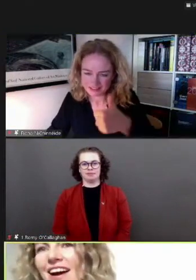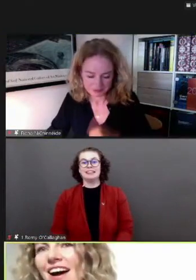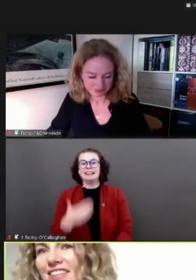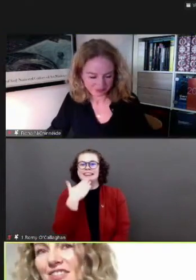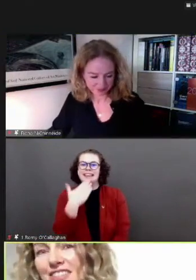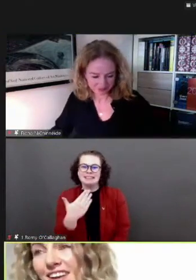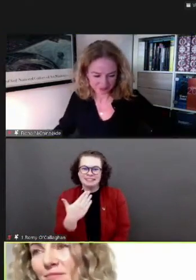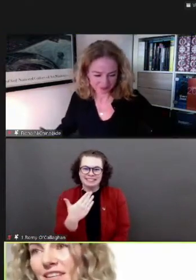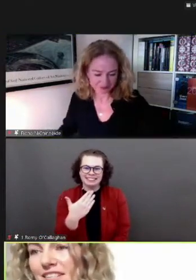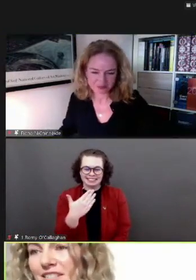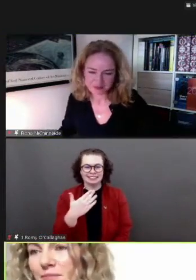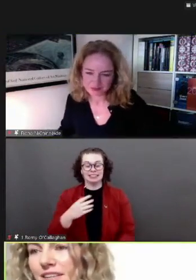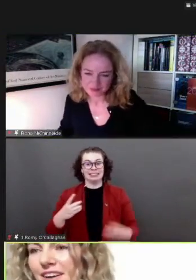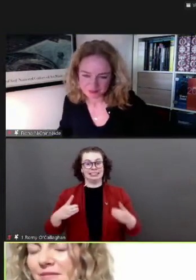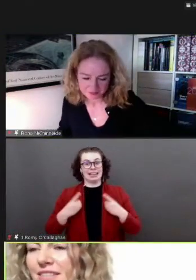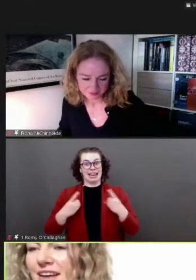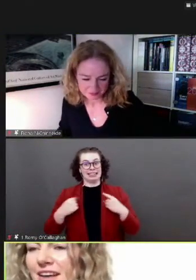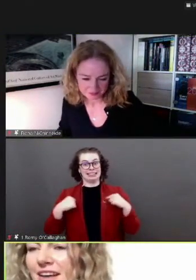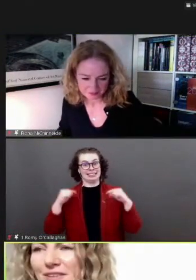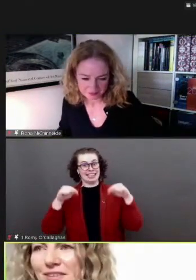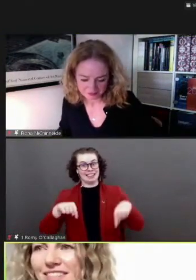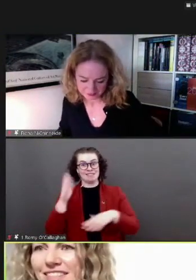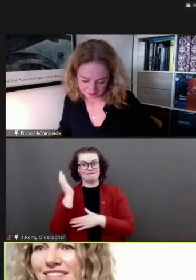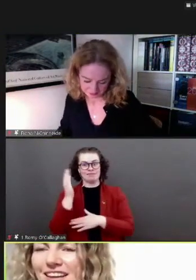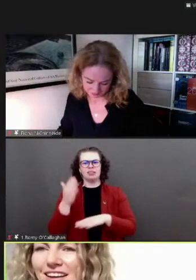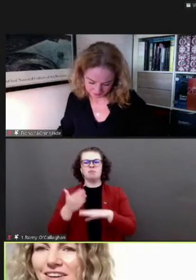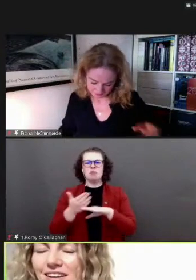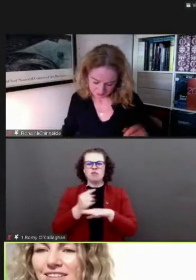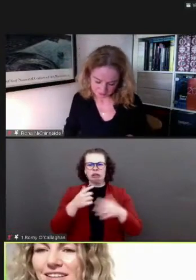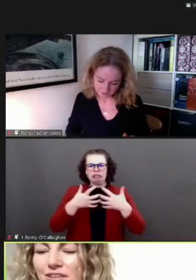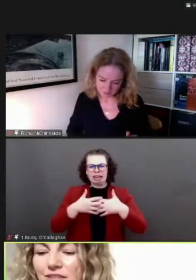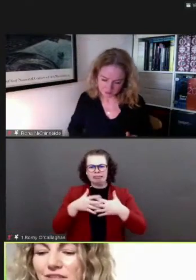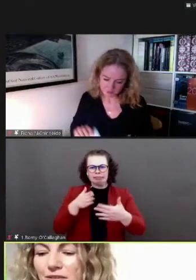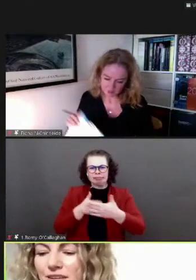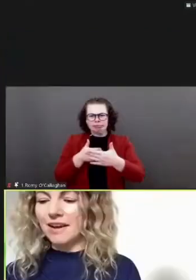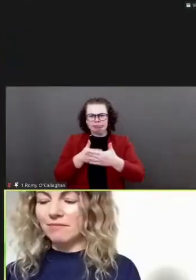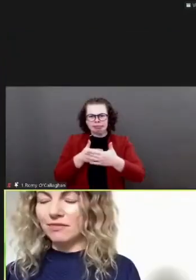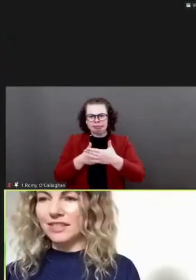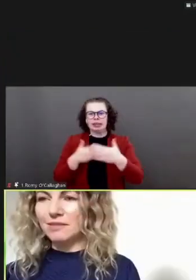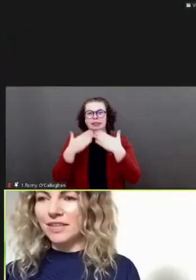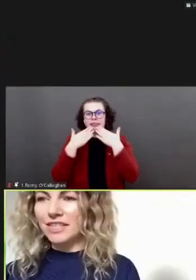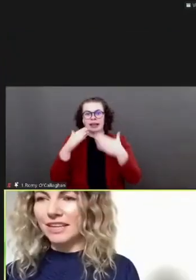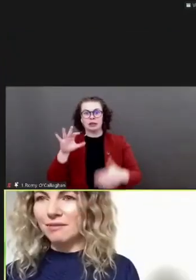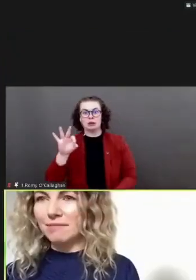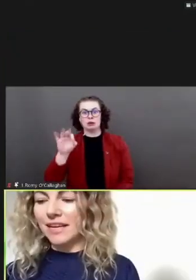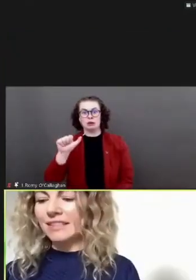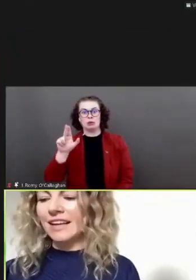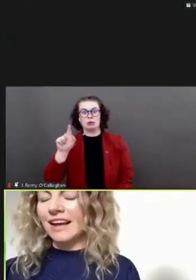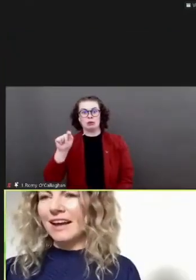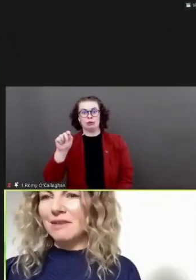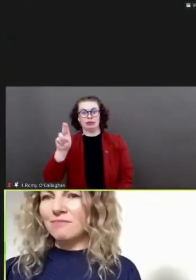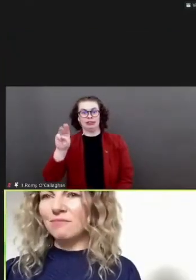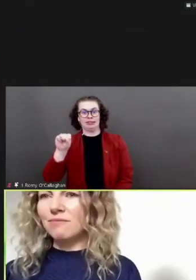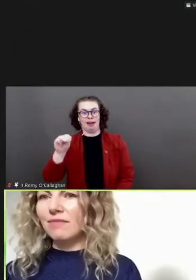Thank you. I'm just saying I'm delighted to be here. I was having some technical difficulties there, and thank you to Gautam for switching with me.